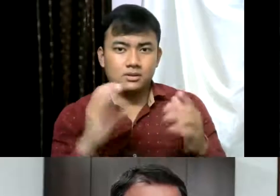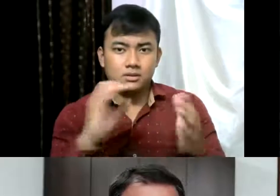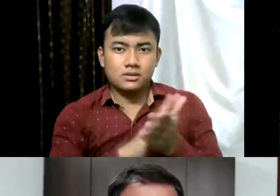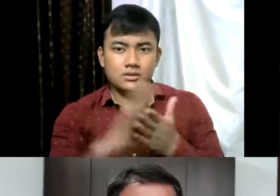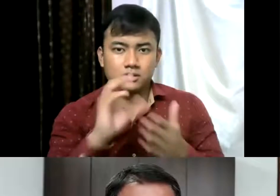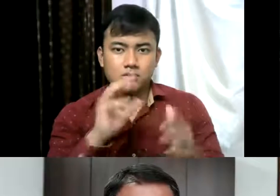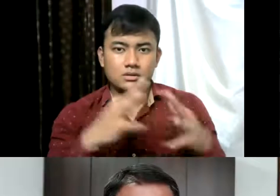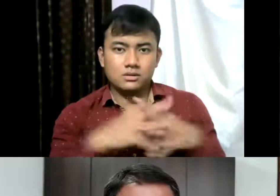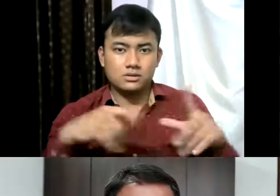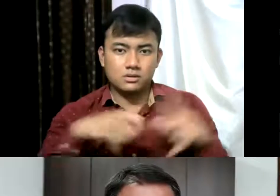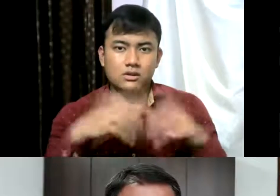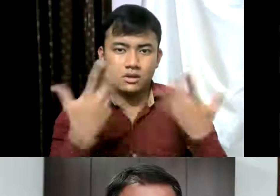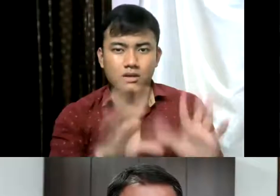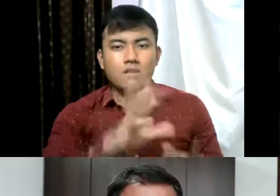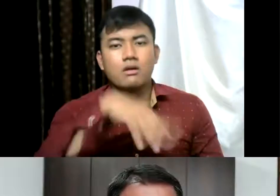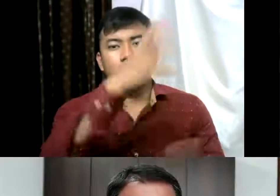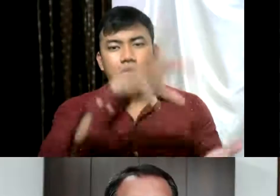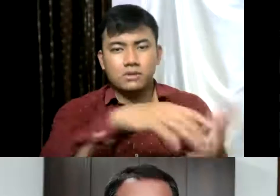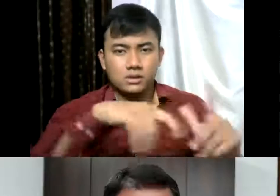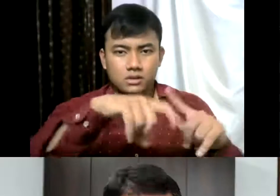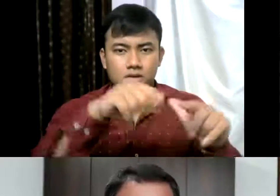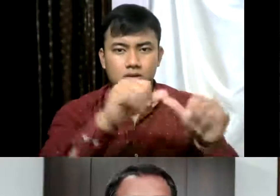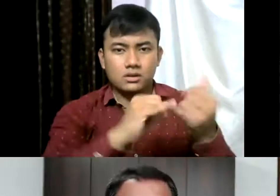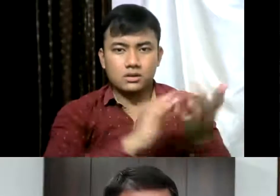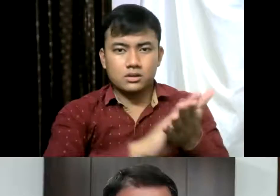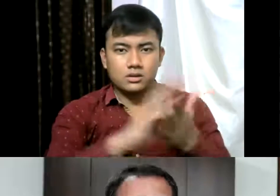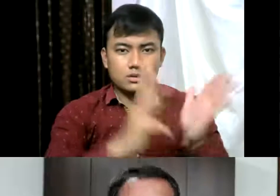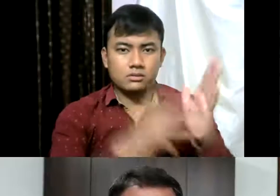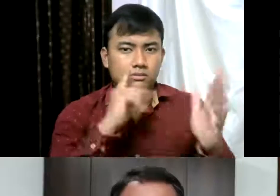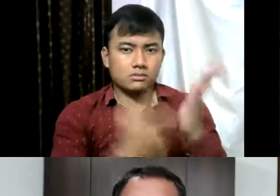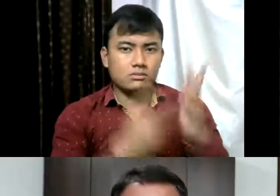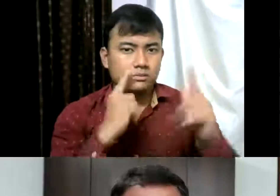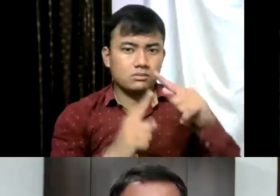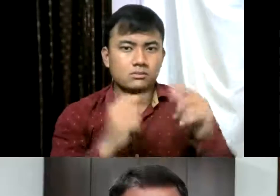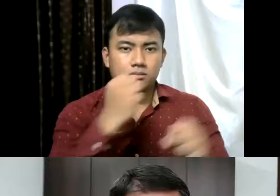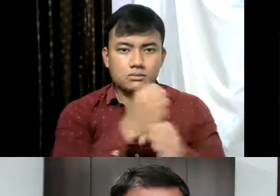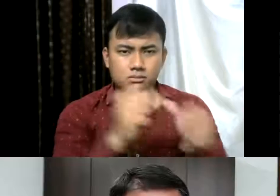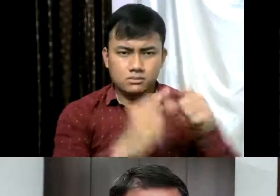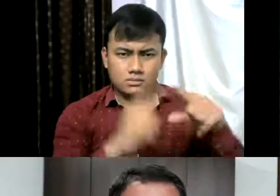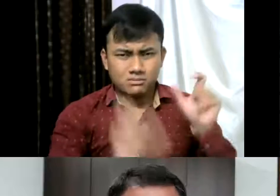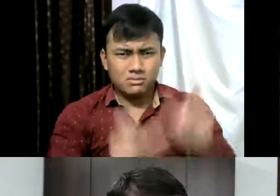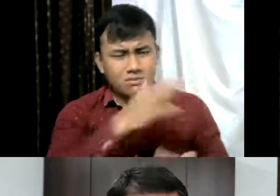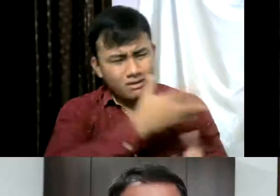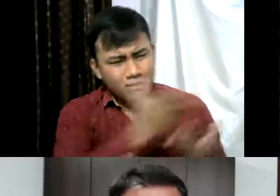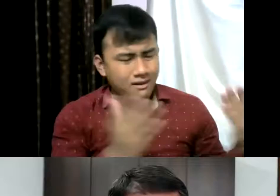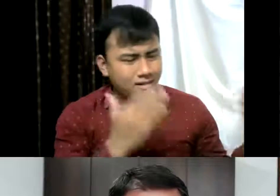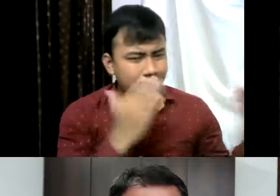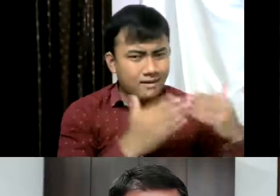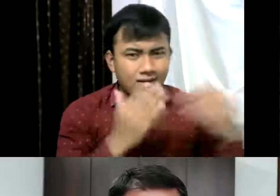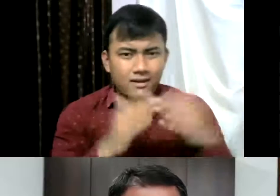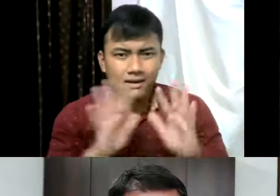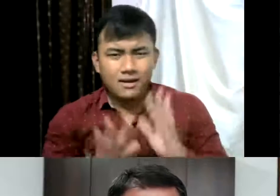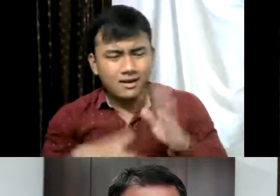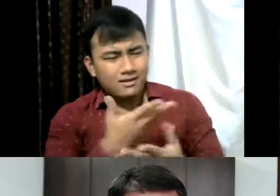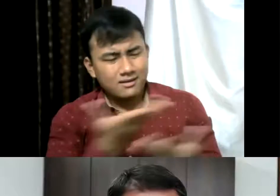out there. Like, what has happened to all of those conversations? Where have they shifted? And what form does